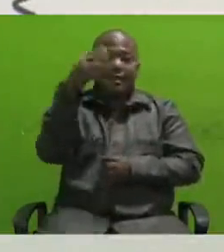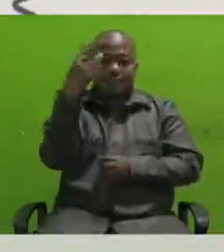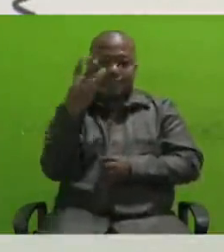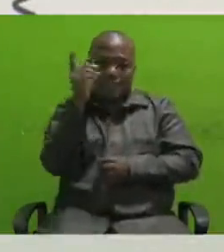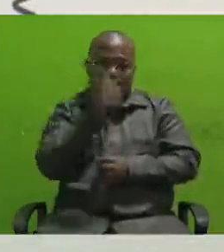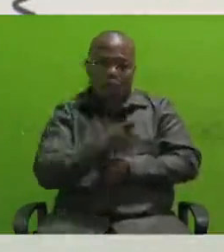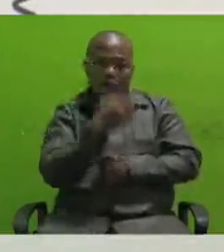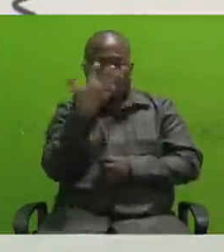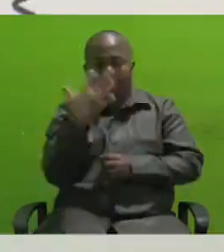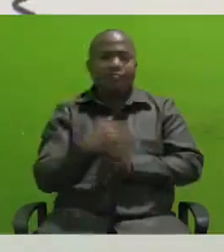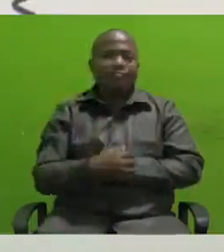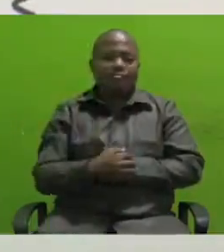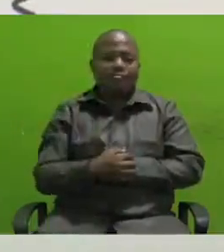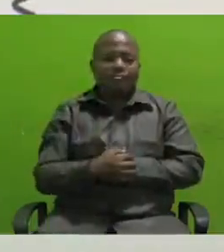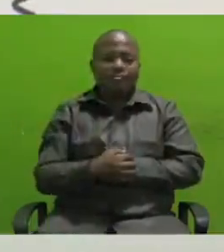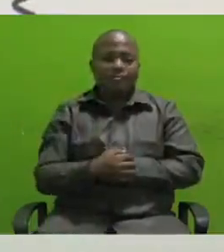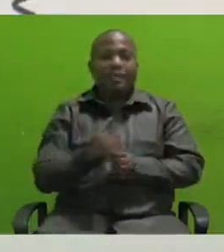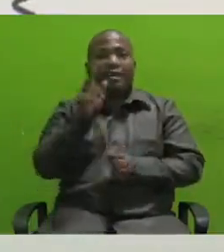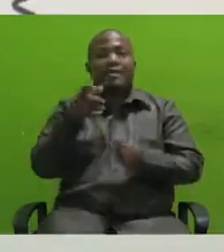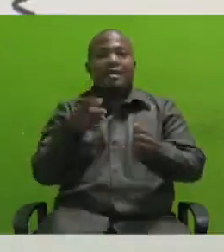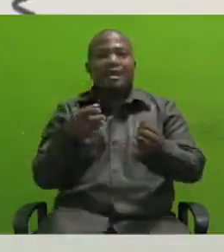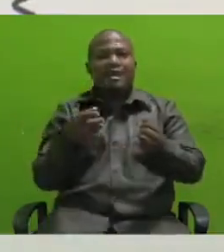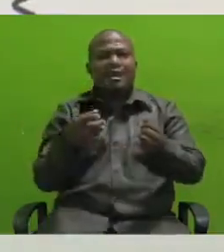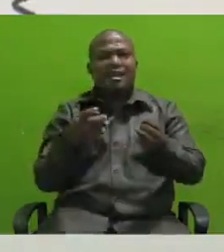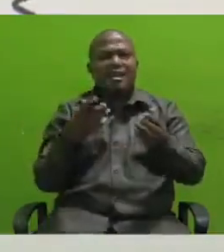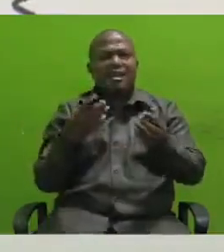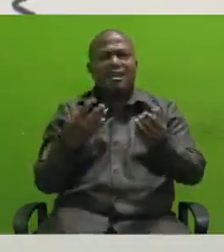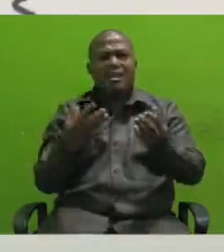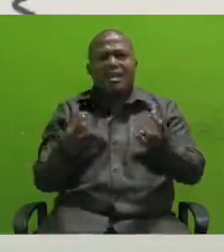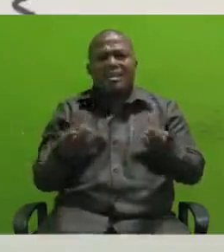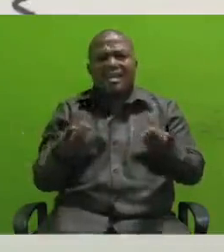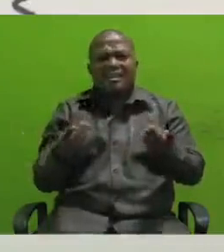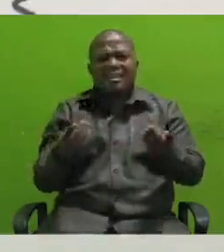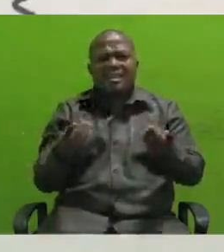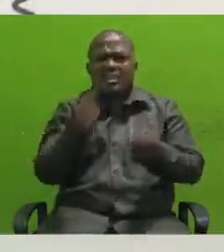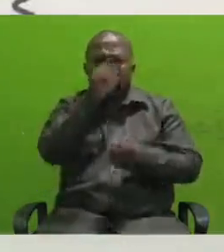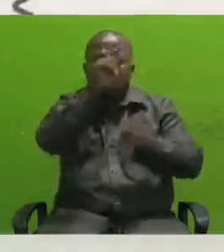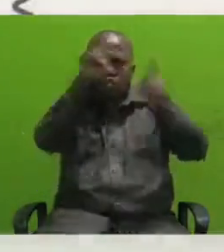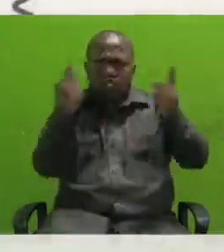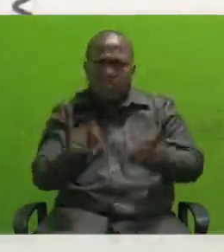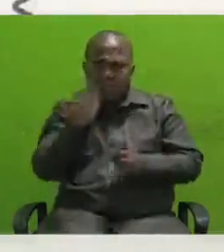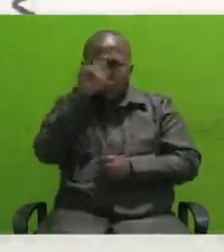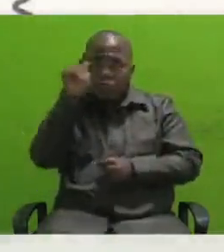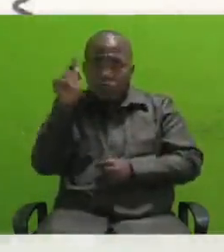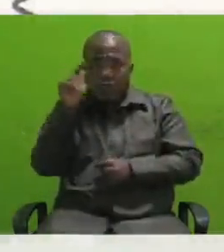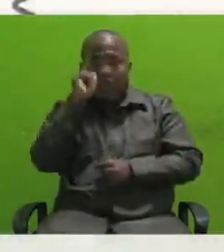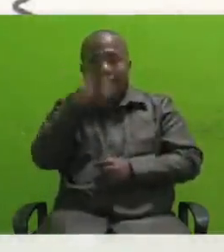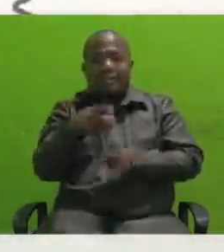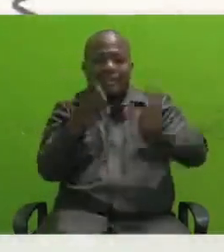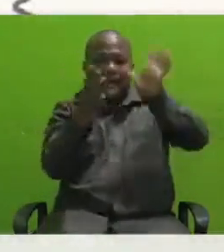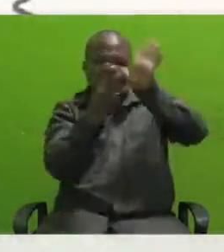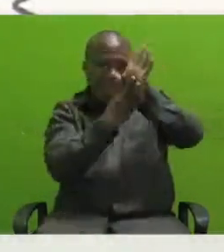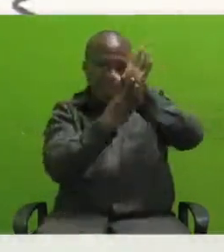over 4. Then here is just the square of this, which is 9 out